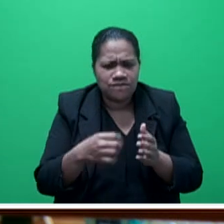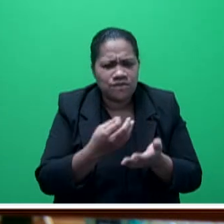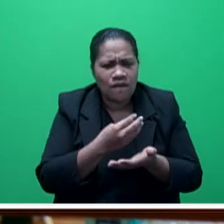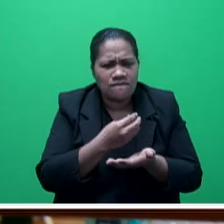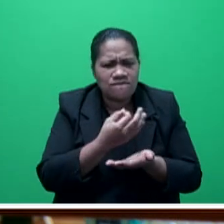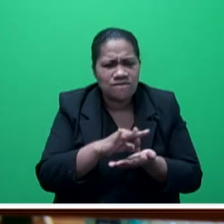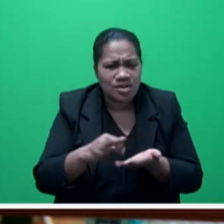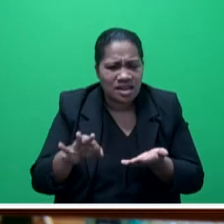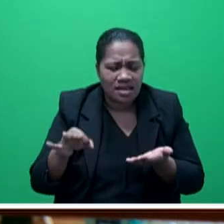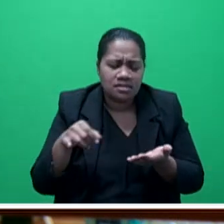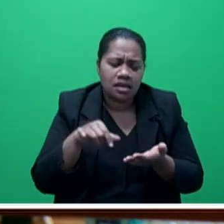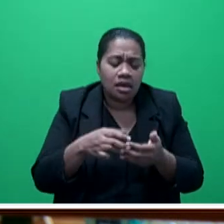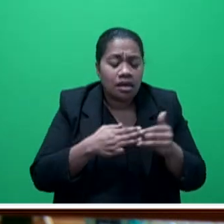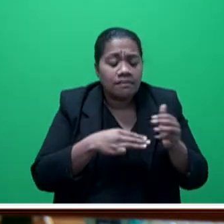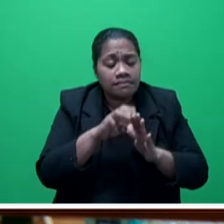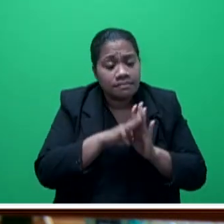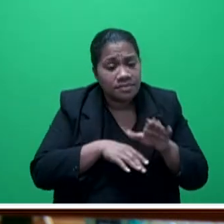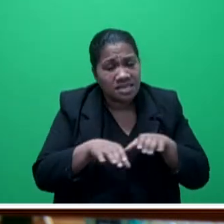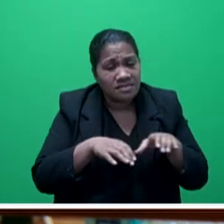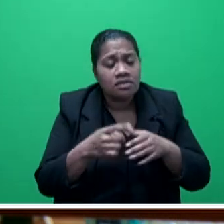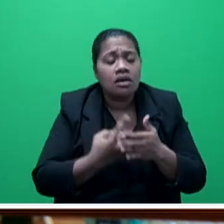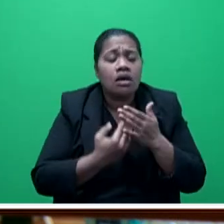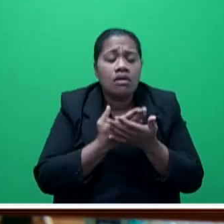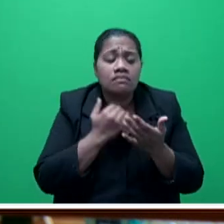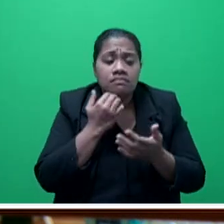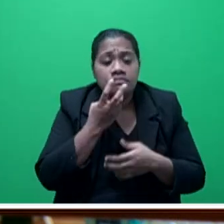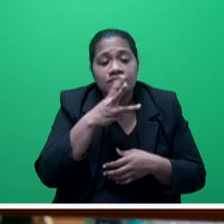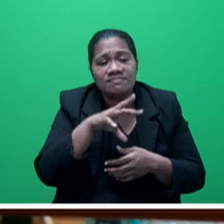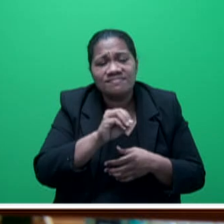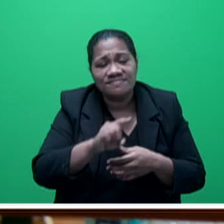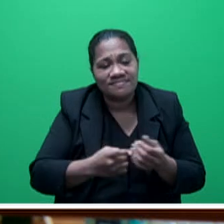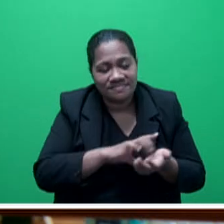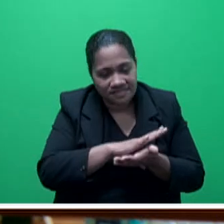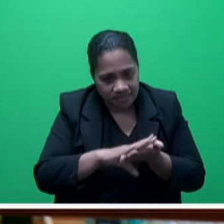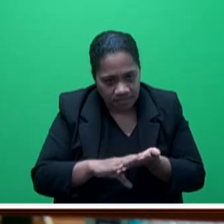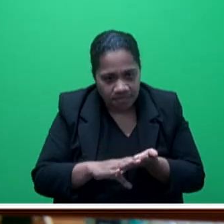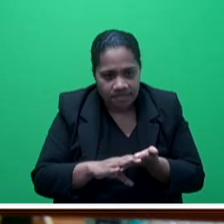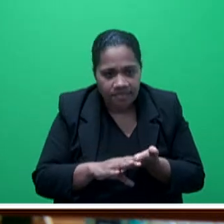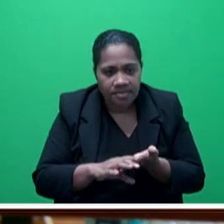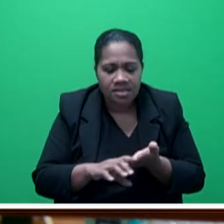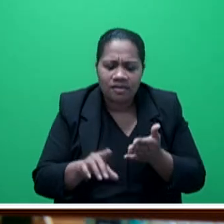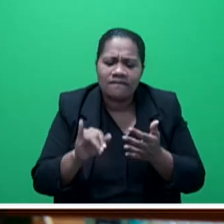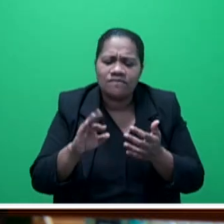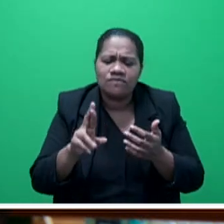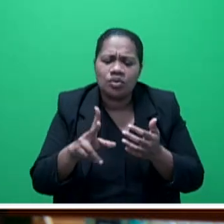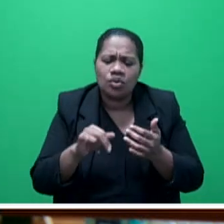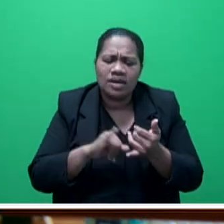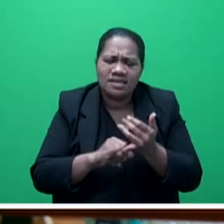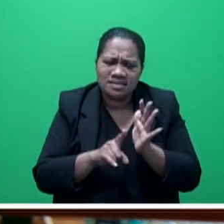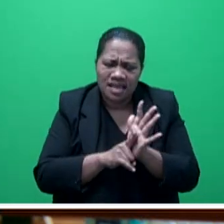Management activity, that is $30,000 under the Sustainable Land Management Program, SLM, with total budget